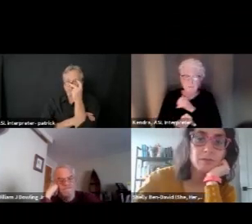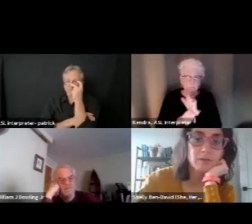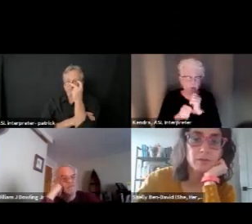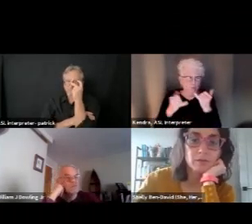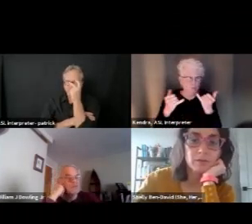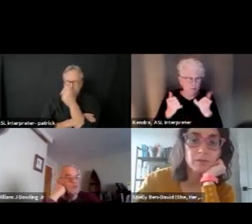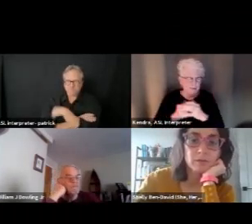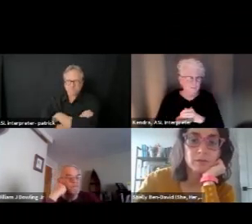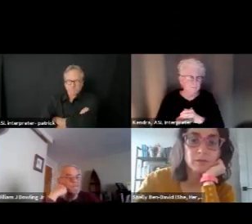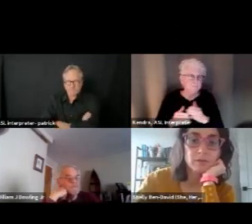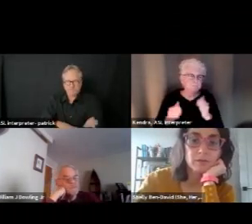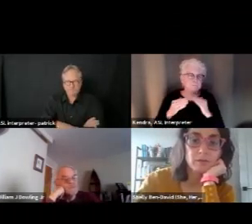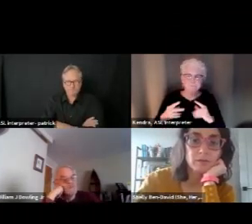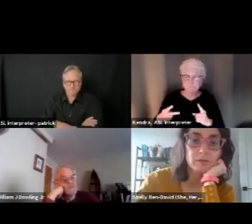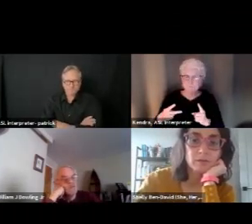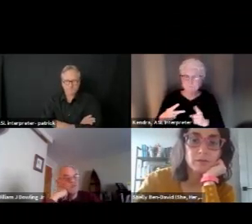then again,